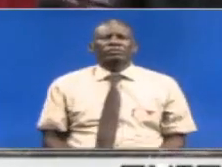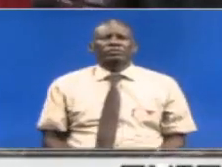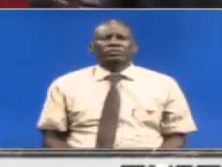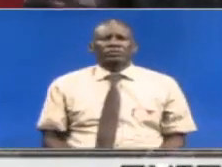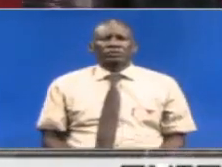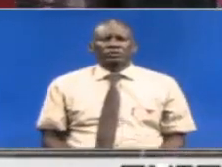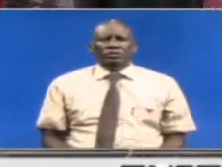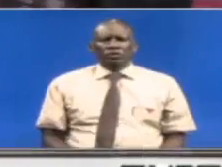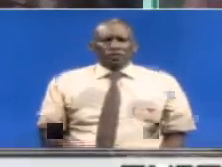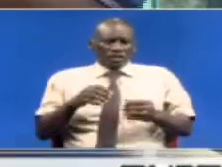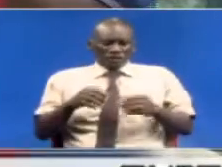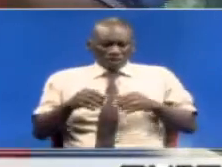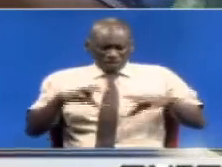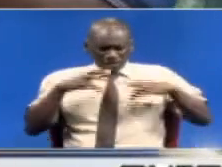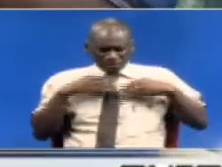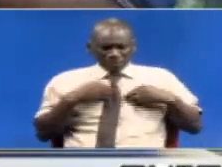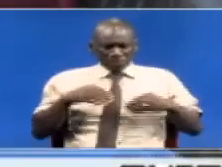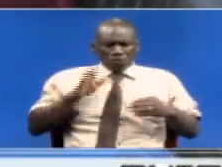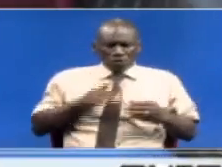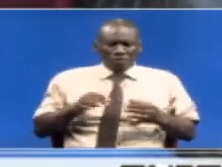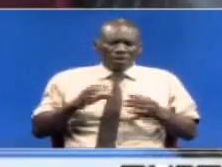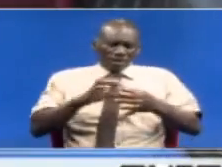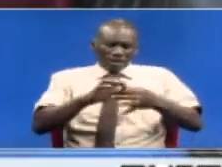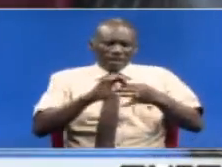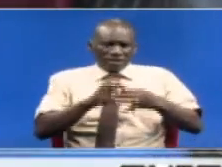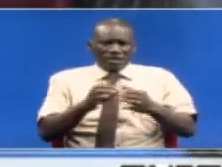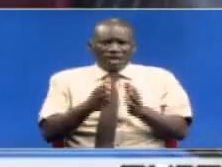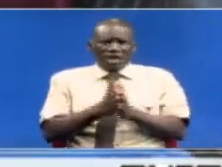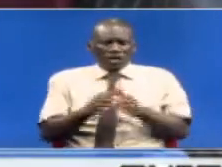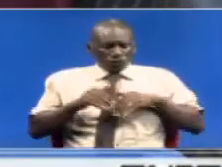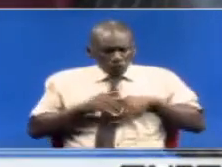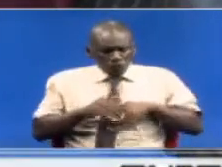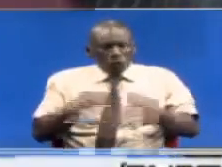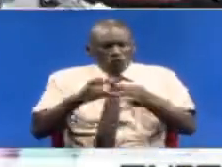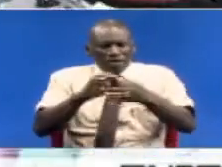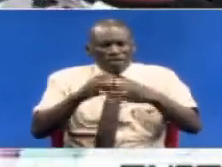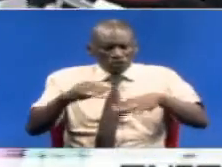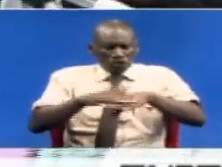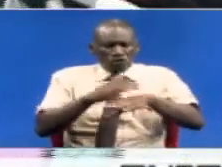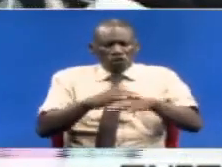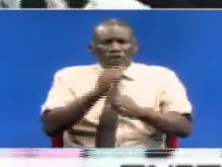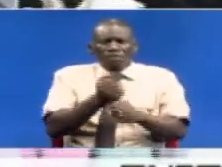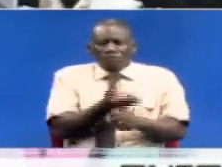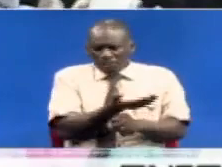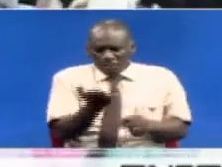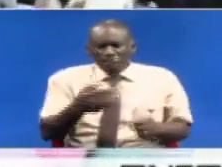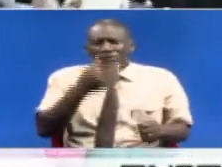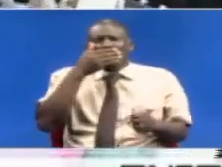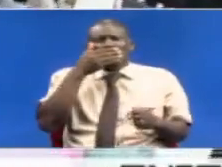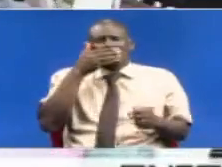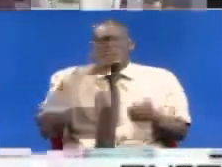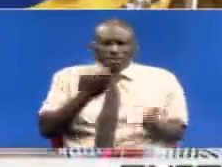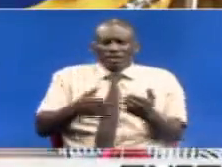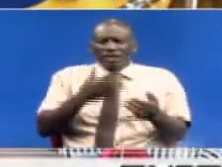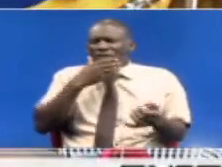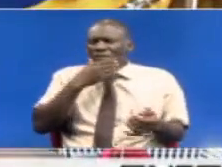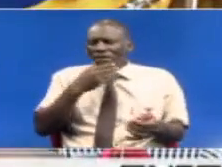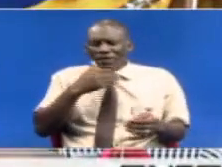Gladys Cheupa's traditions and customs of the Agikuyu community, thus making them among the best wives in the country. Wa